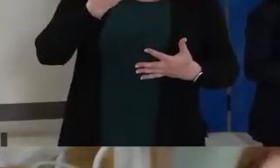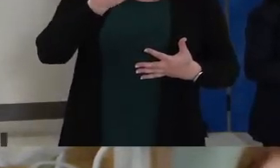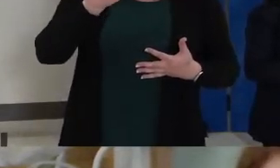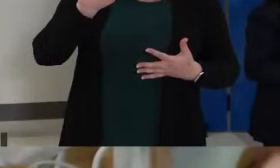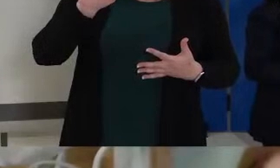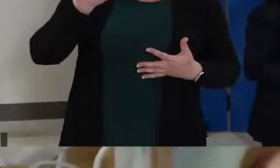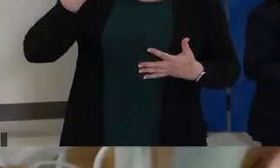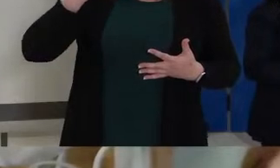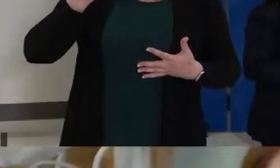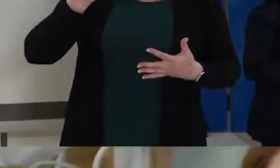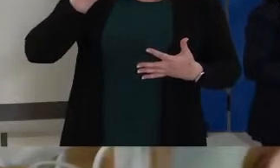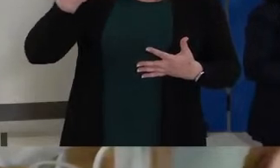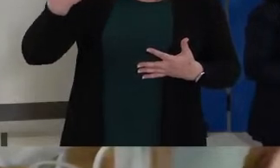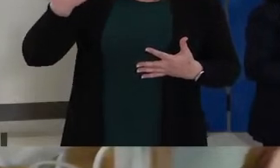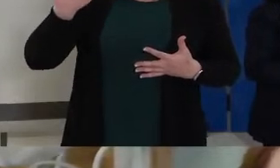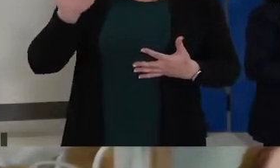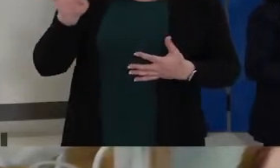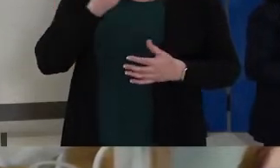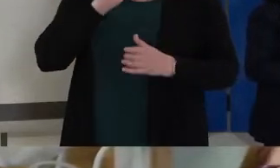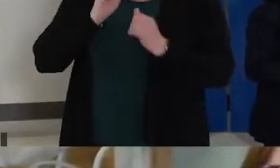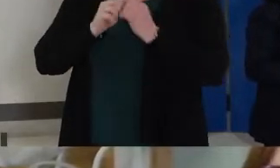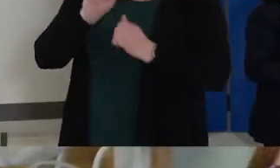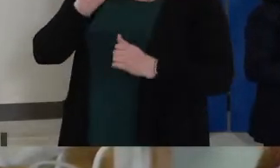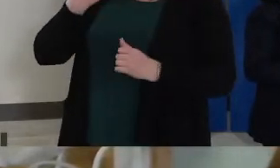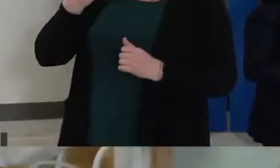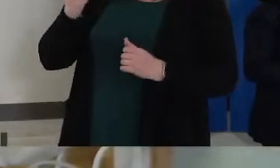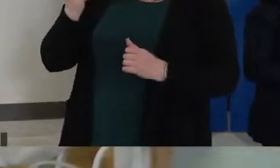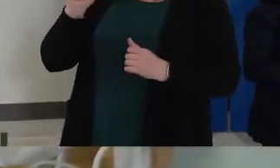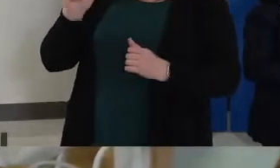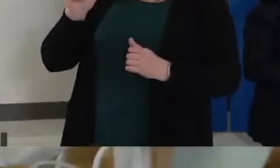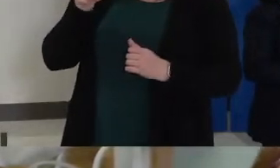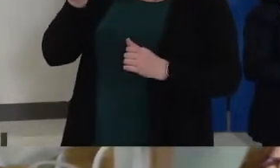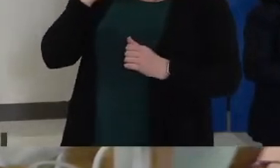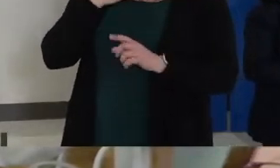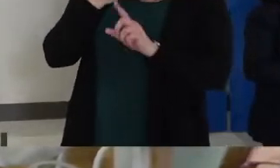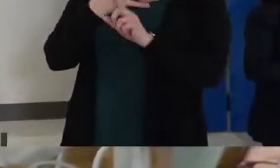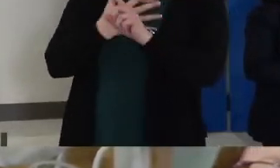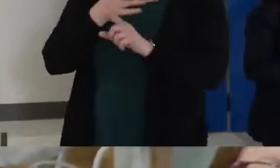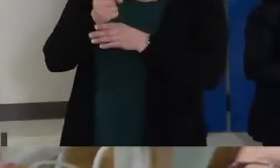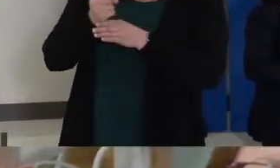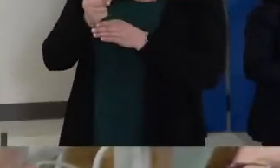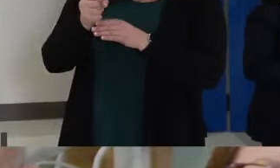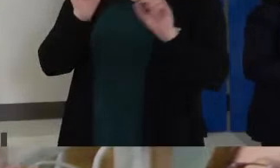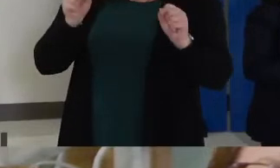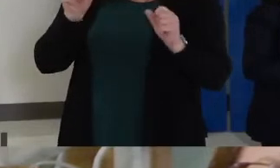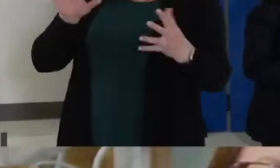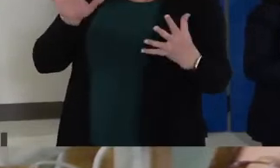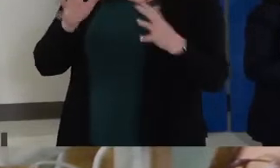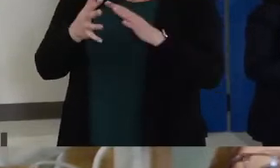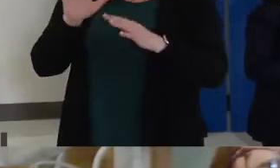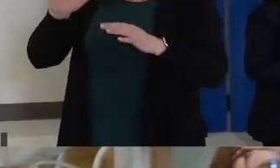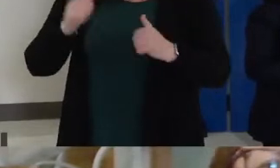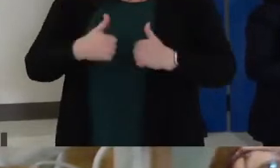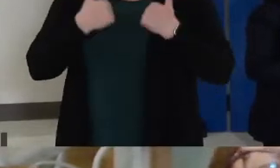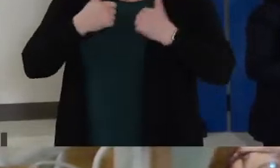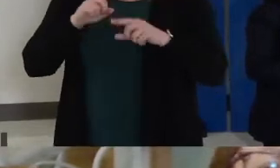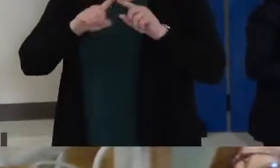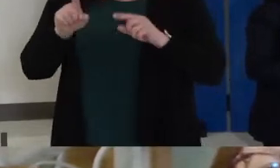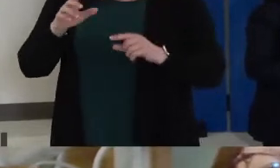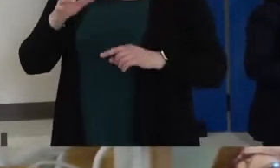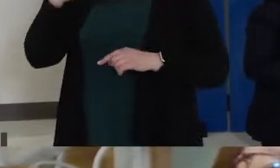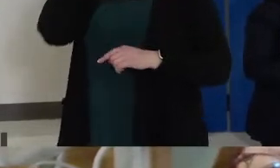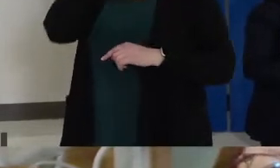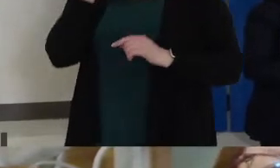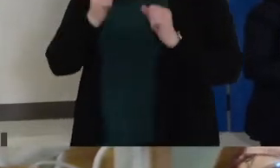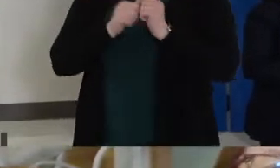man, 5 months sober, that has been able to turn his life around, and he was talking, putting a human face on his struggles with